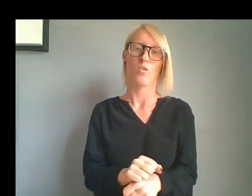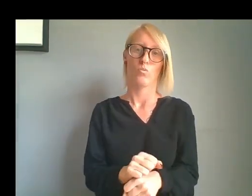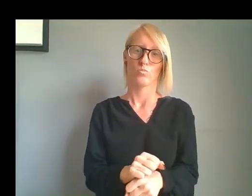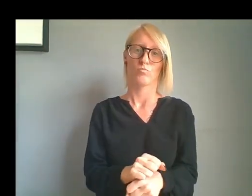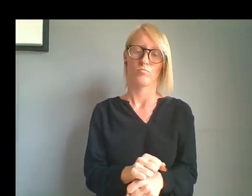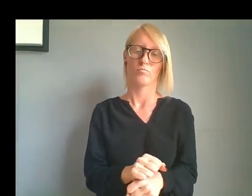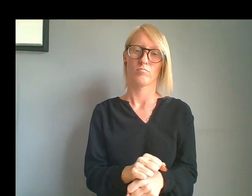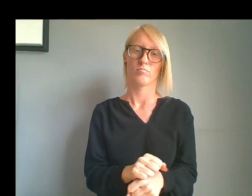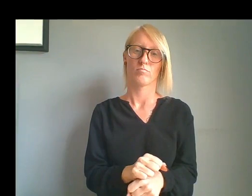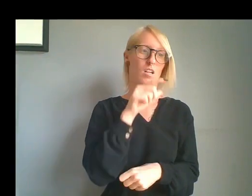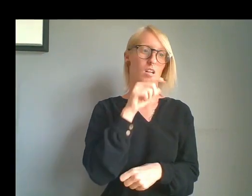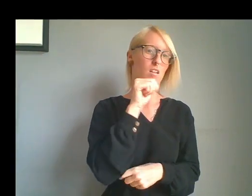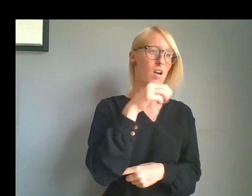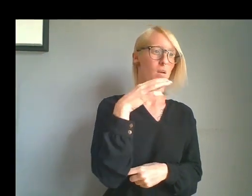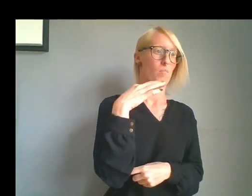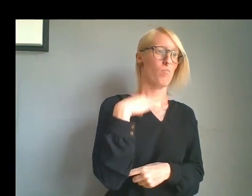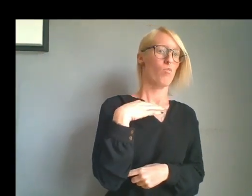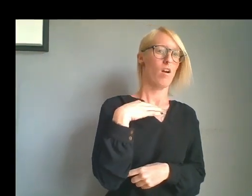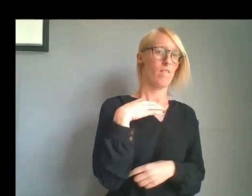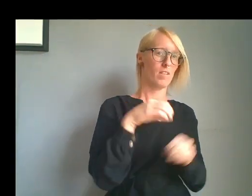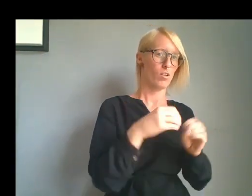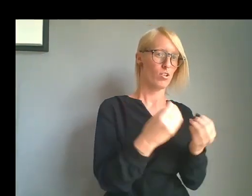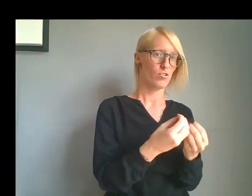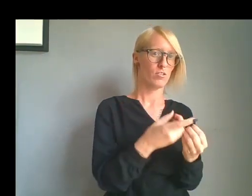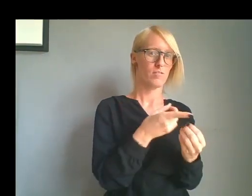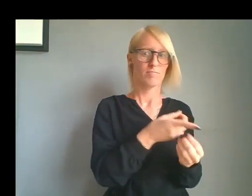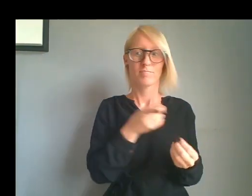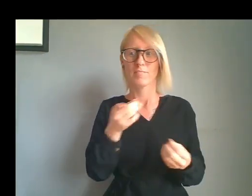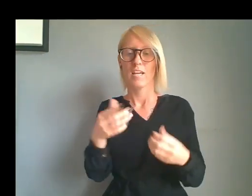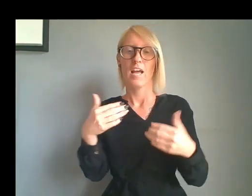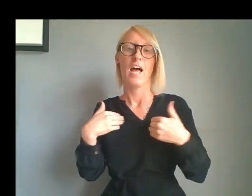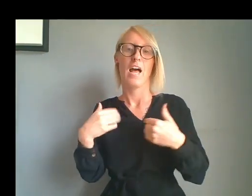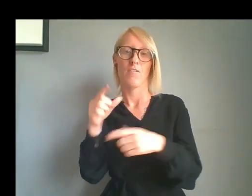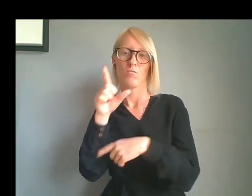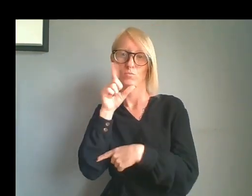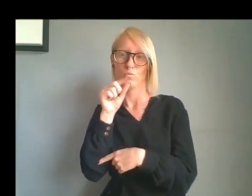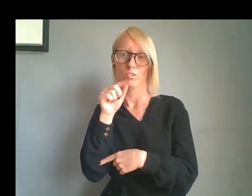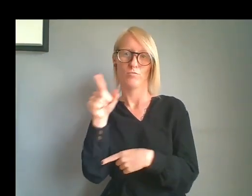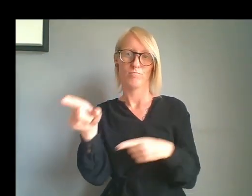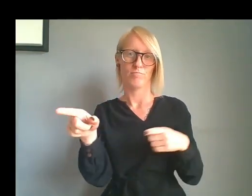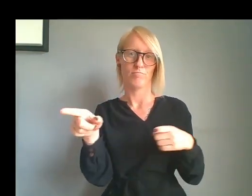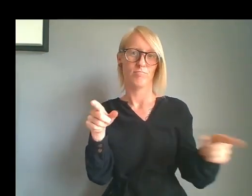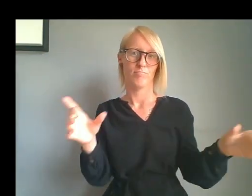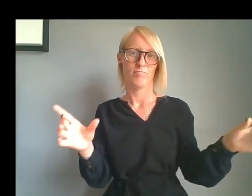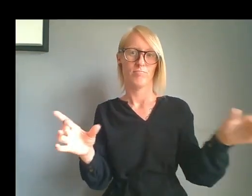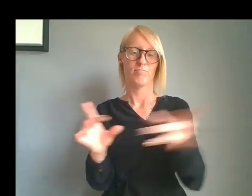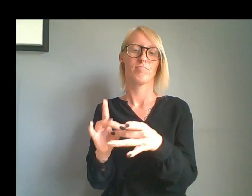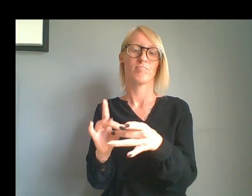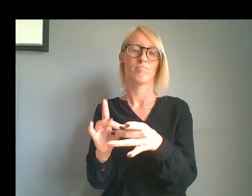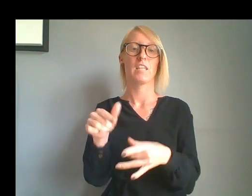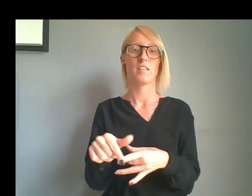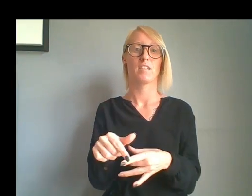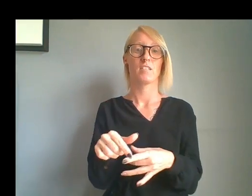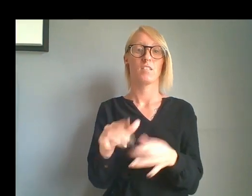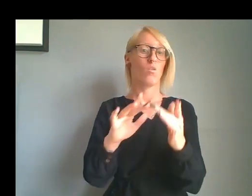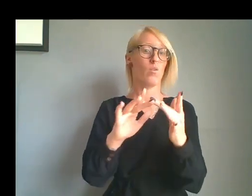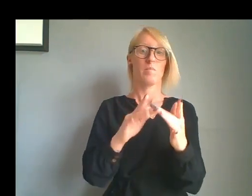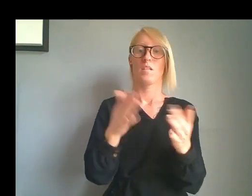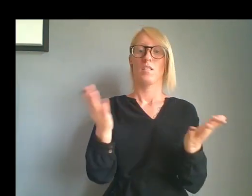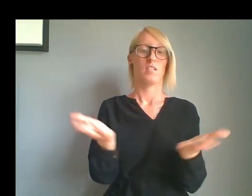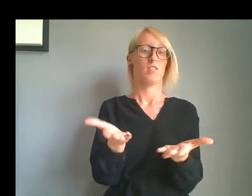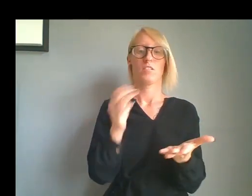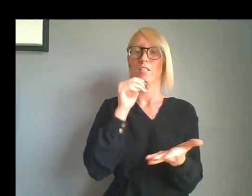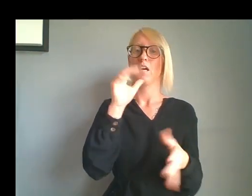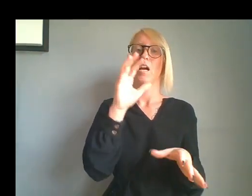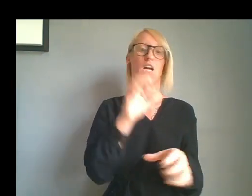some people. I'm sure I'm missing a lot of people on my list. But if you go to this website here, again, there's not an account,